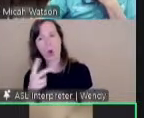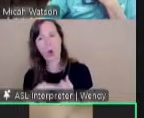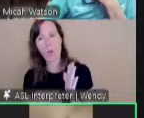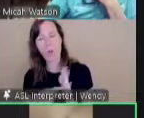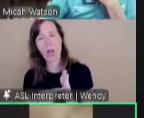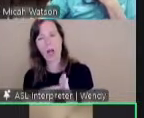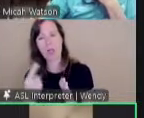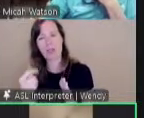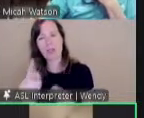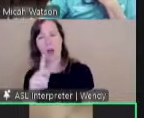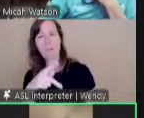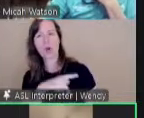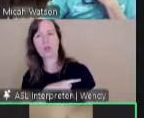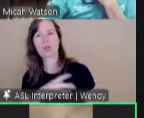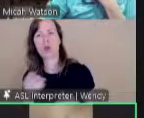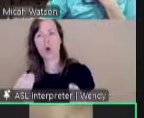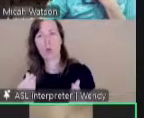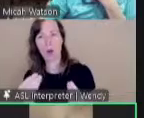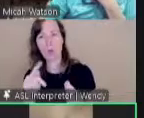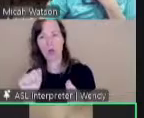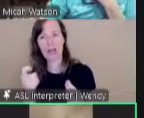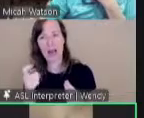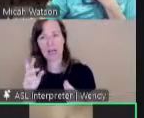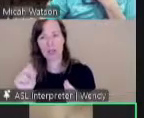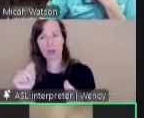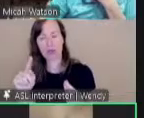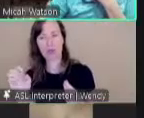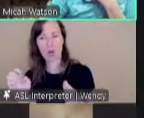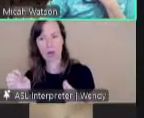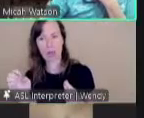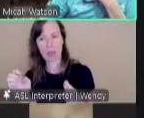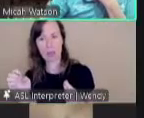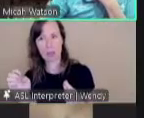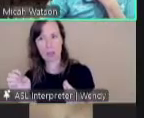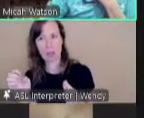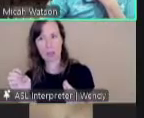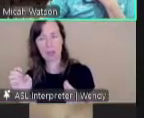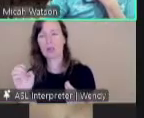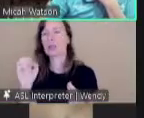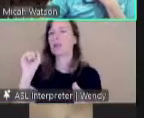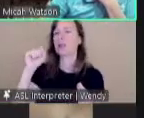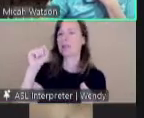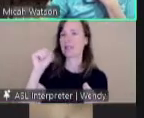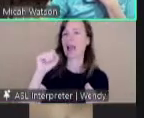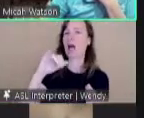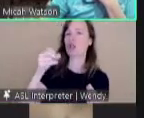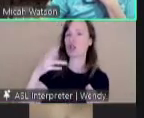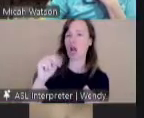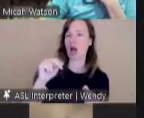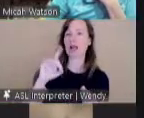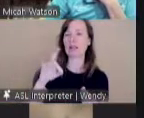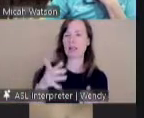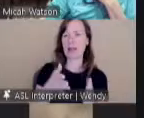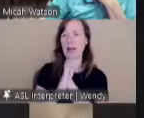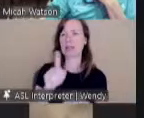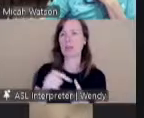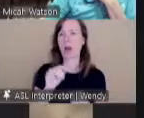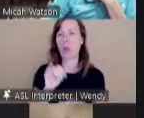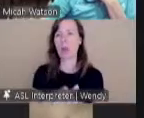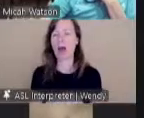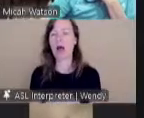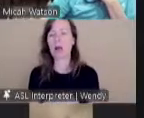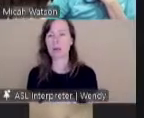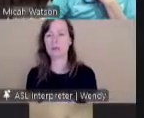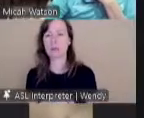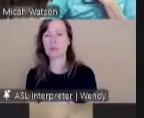the personal property tax rate. Yeah, sorry, John did ask about that. Okay. So we kind of looked